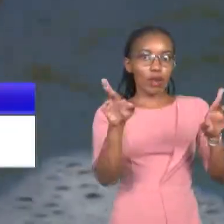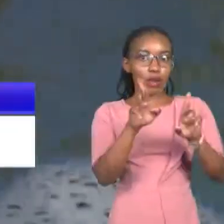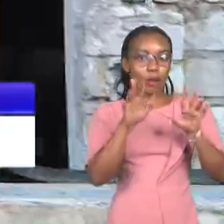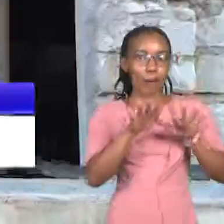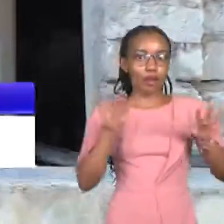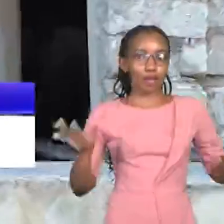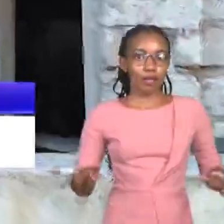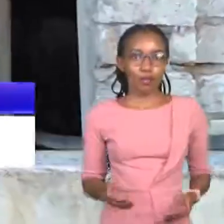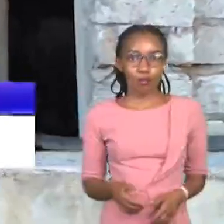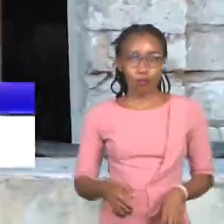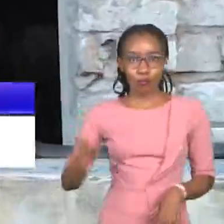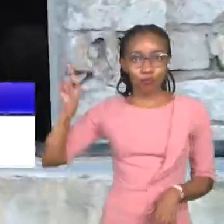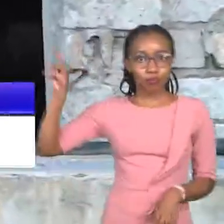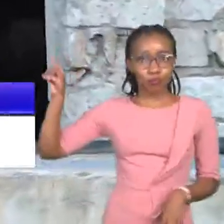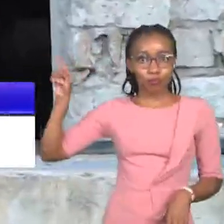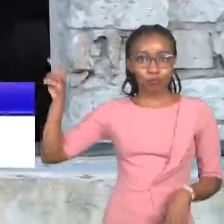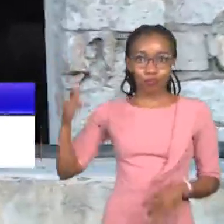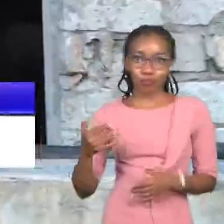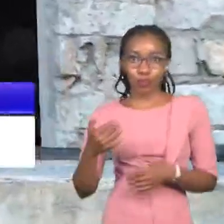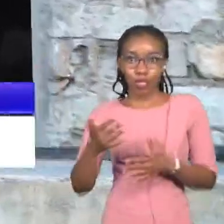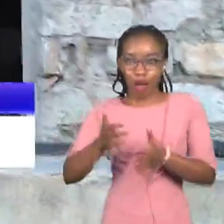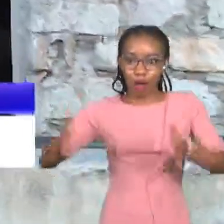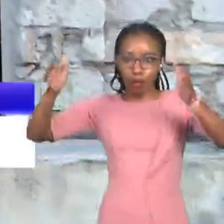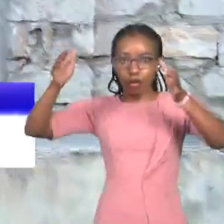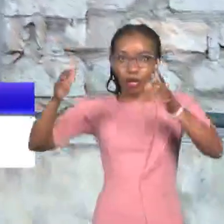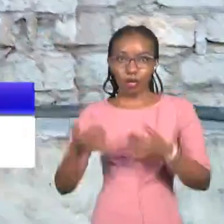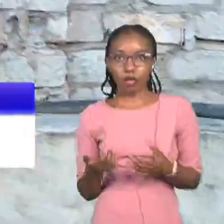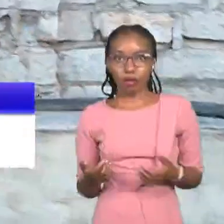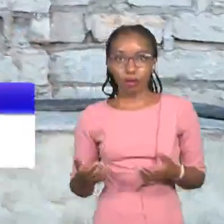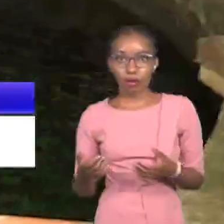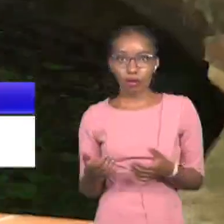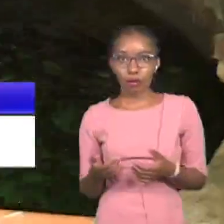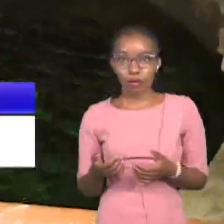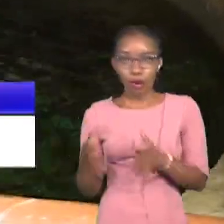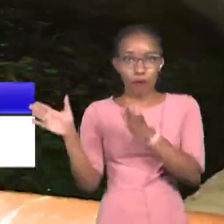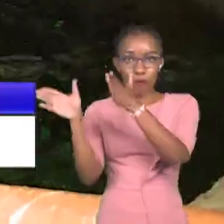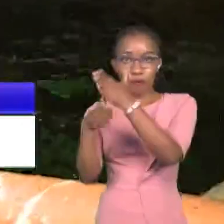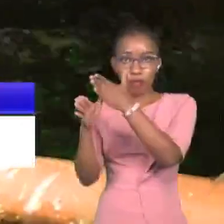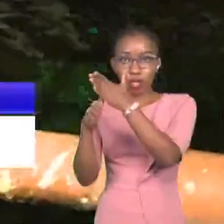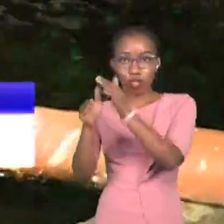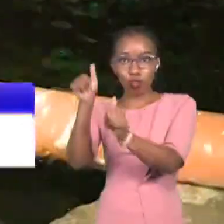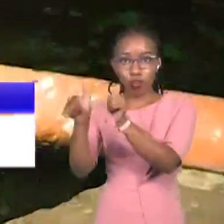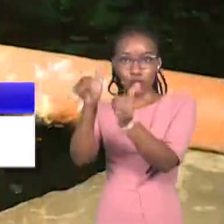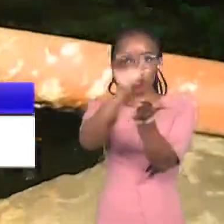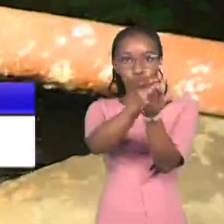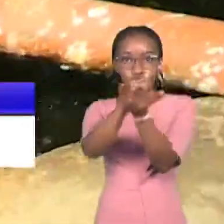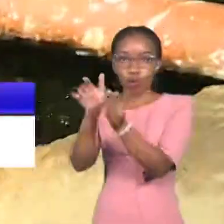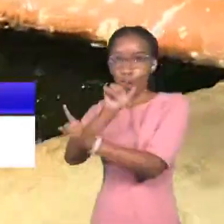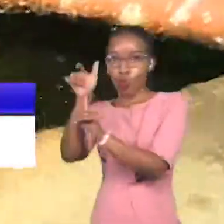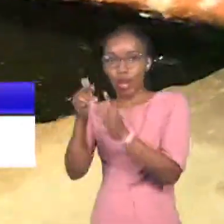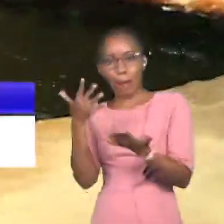market. Now, in here are grow tanks. In the tanks are fish that are put in there when they're